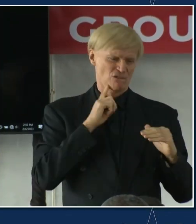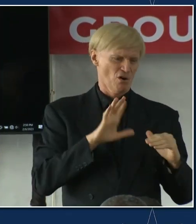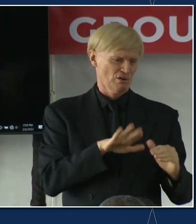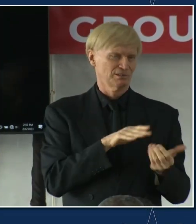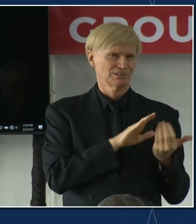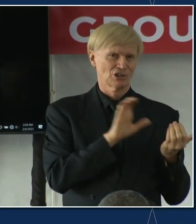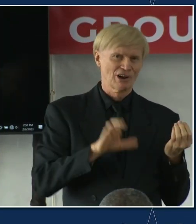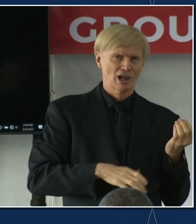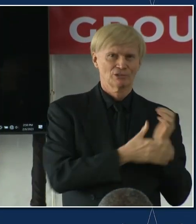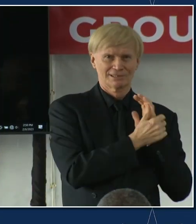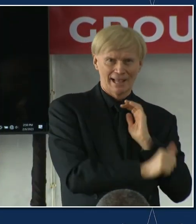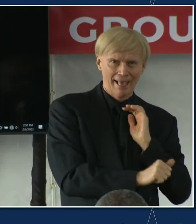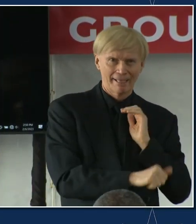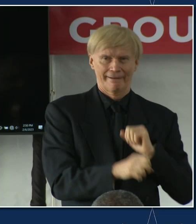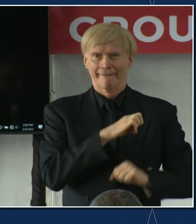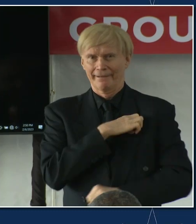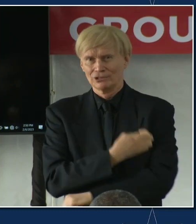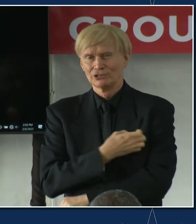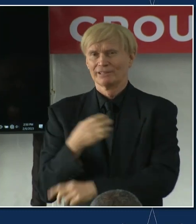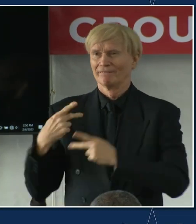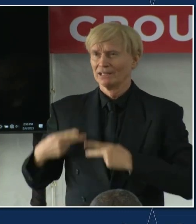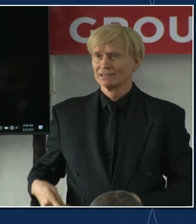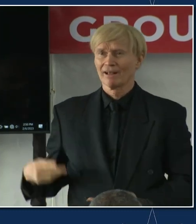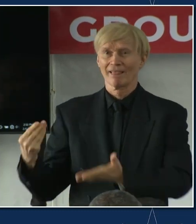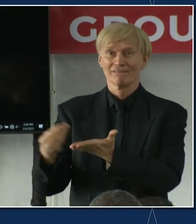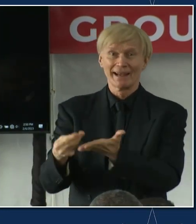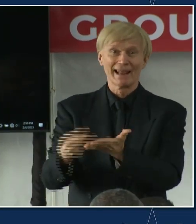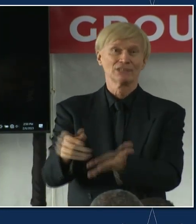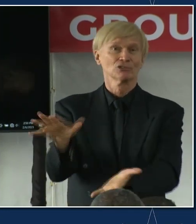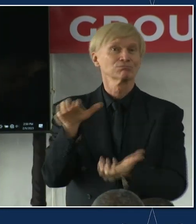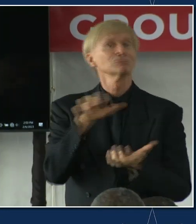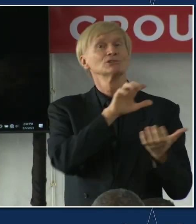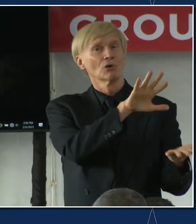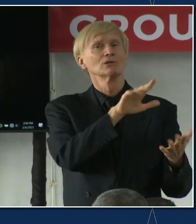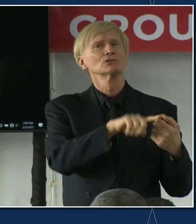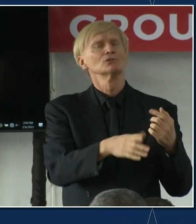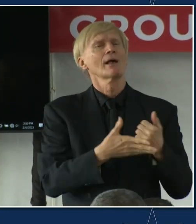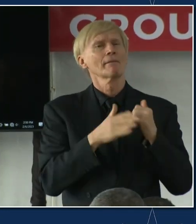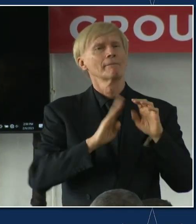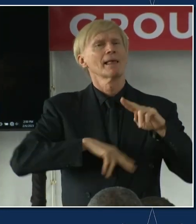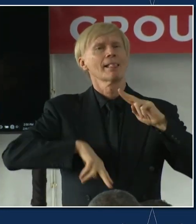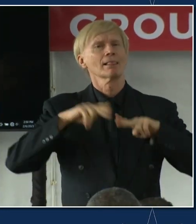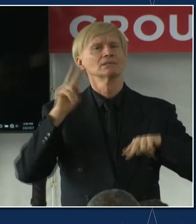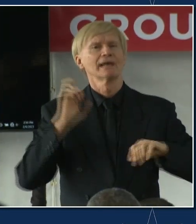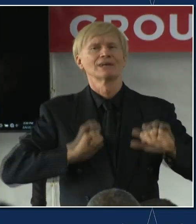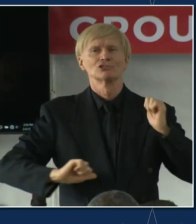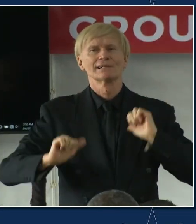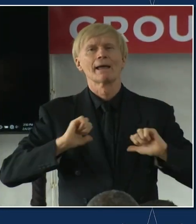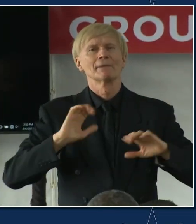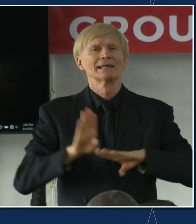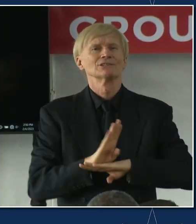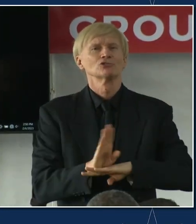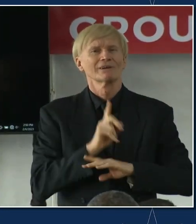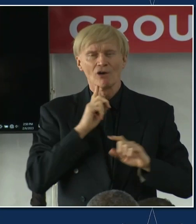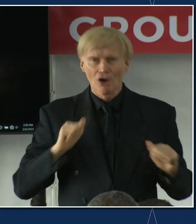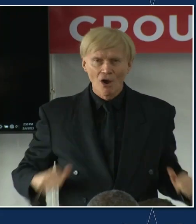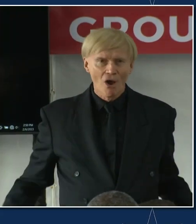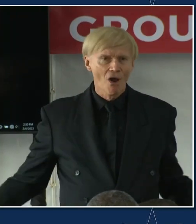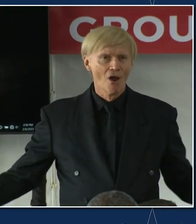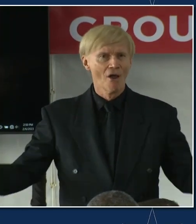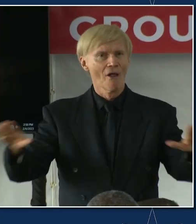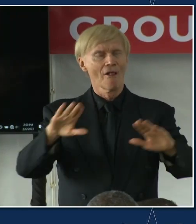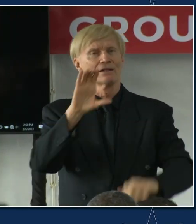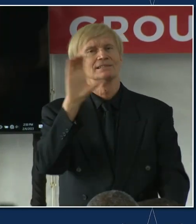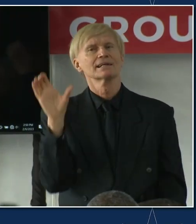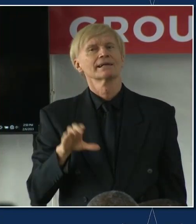energy, physical and financial resources to help build an entertainment industry that serves the whole city and puts